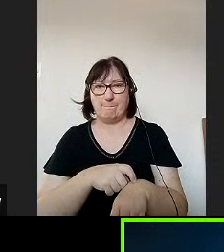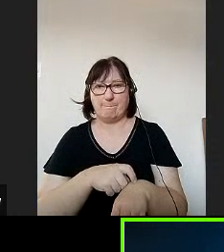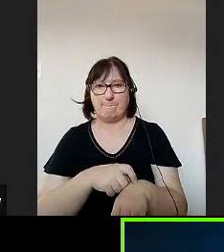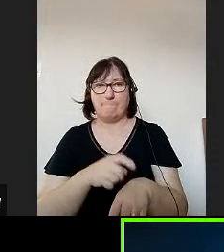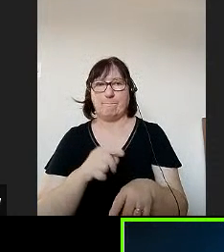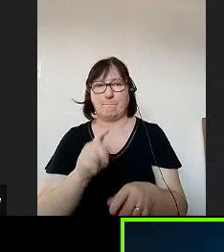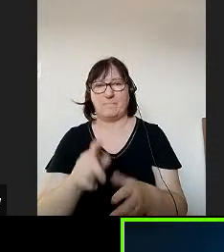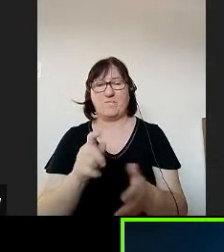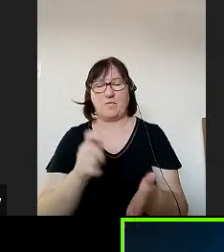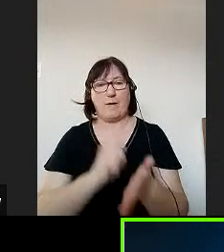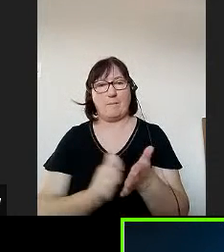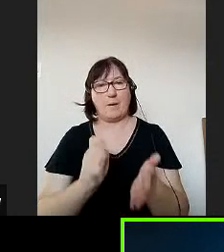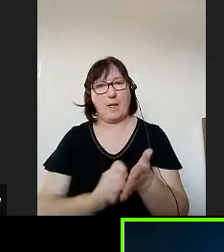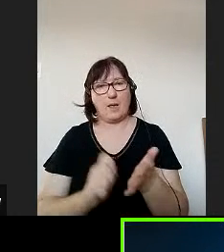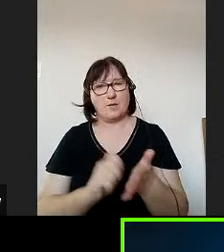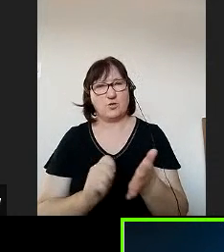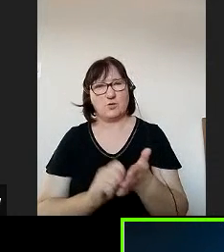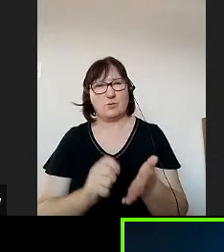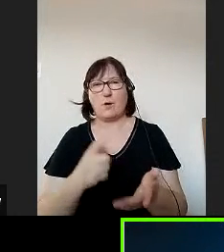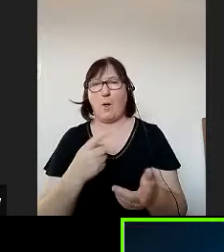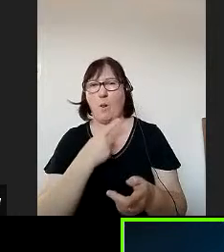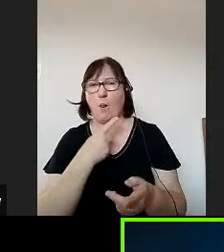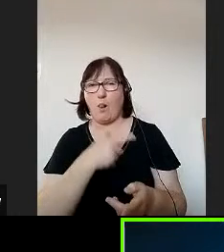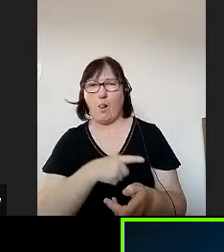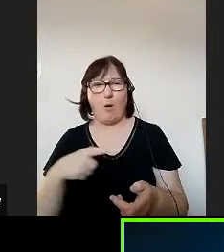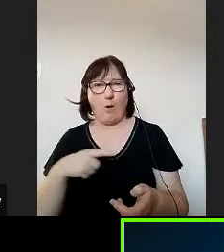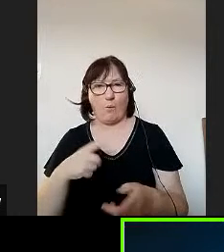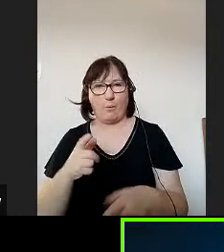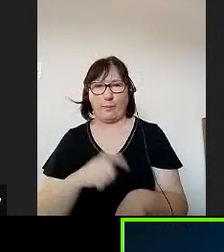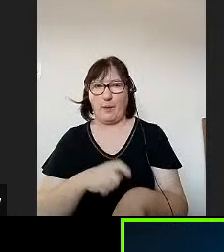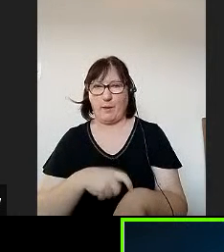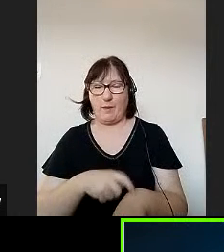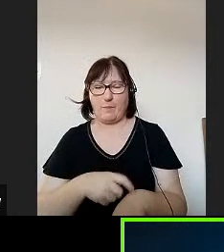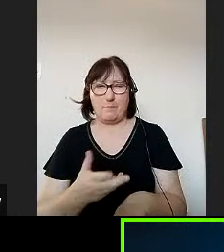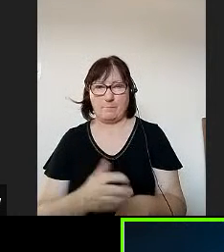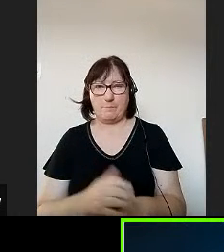application? Lydia, back to you, sorry.